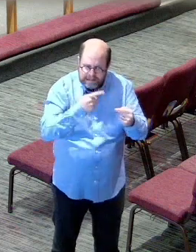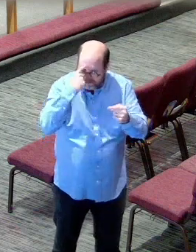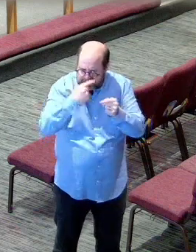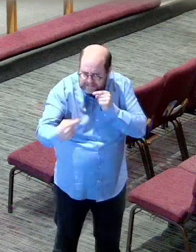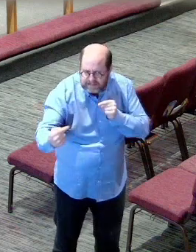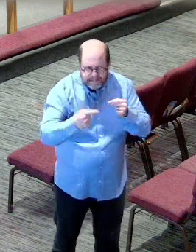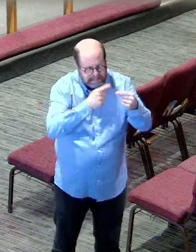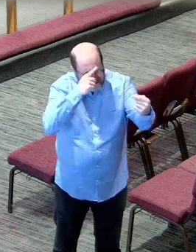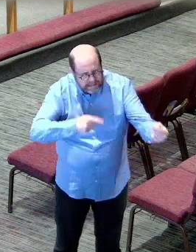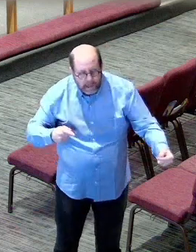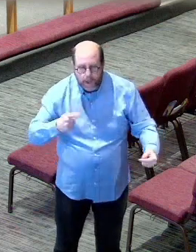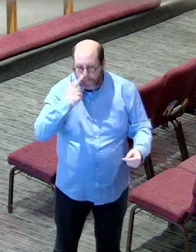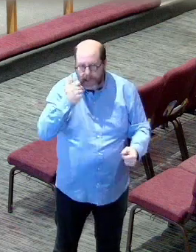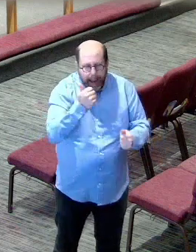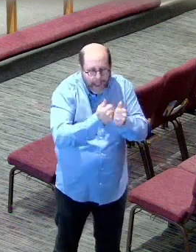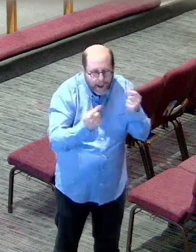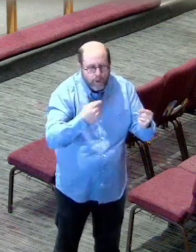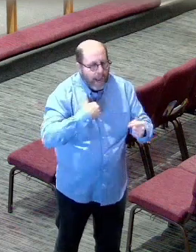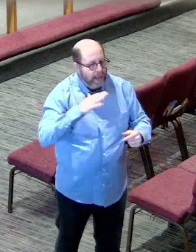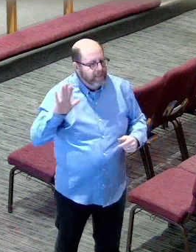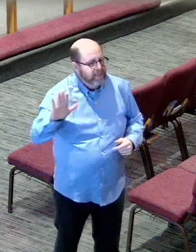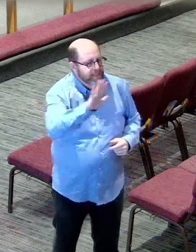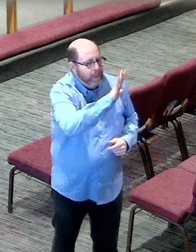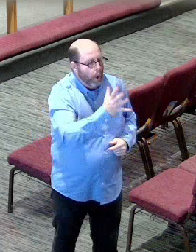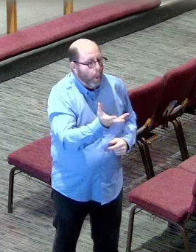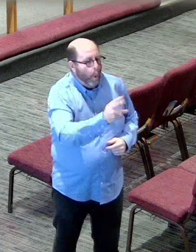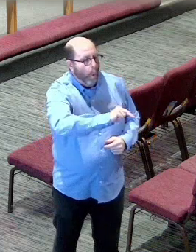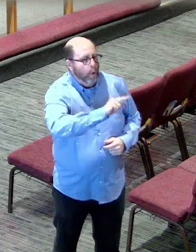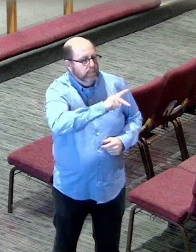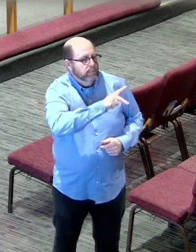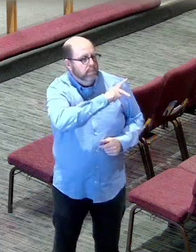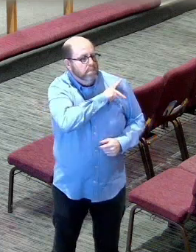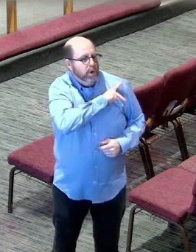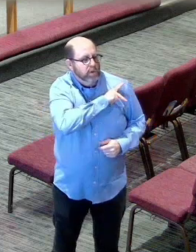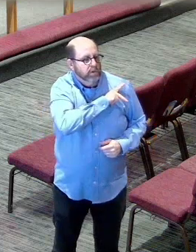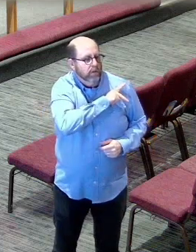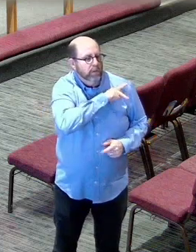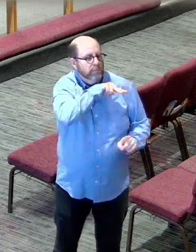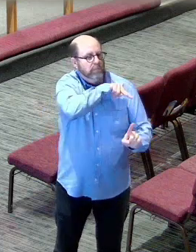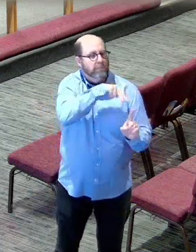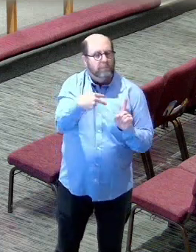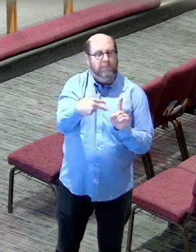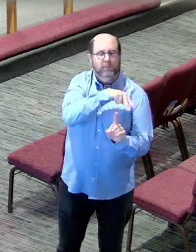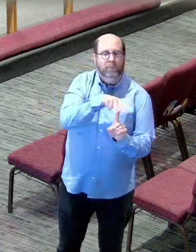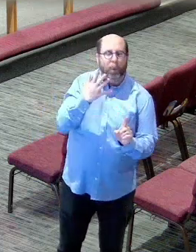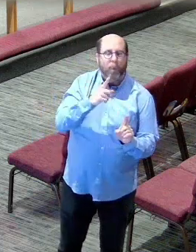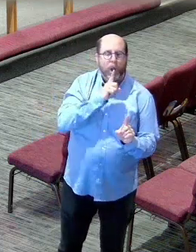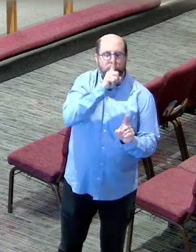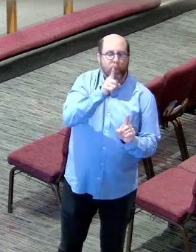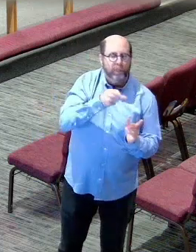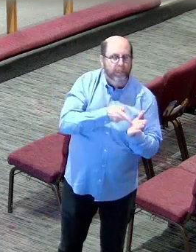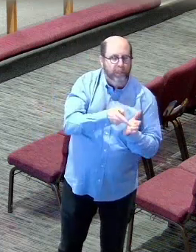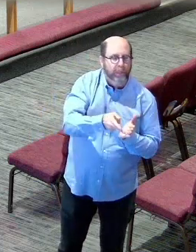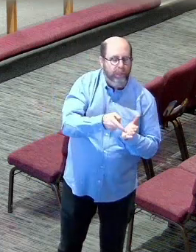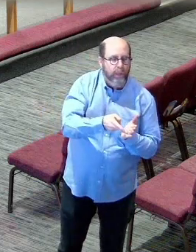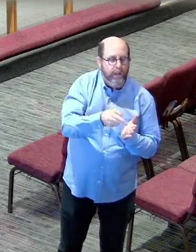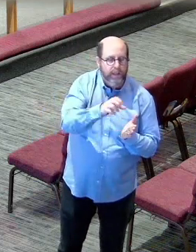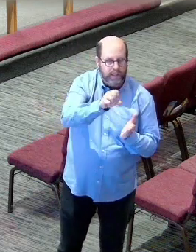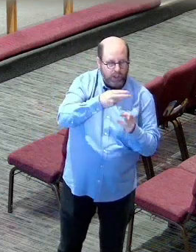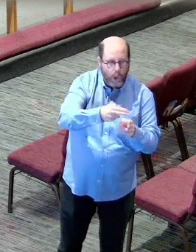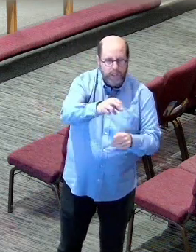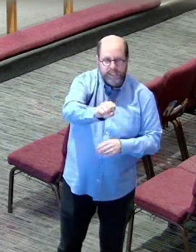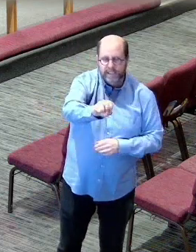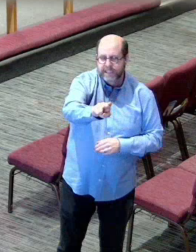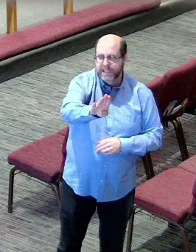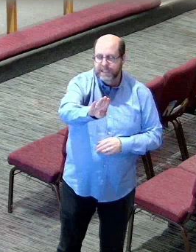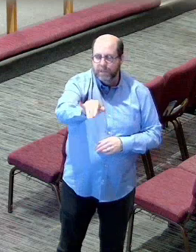everyone has their own personal subjective truth. But subjective truth, my